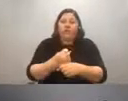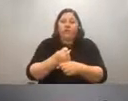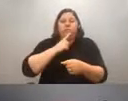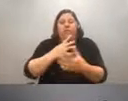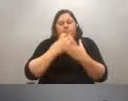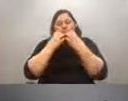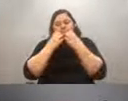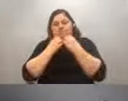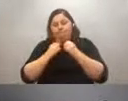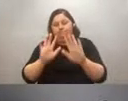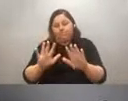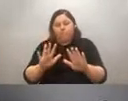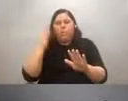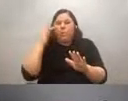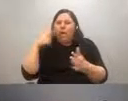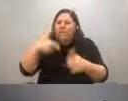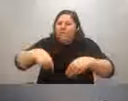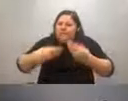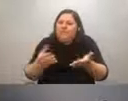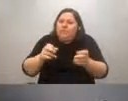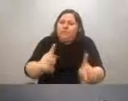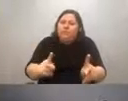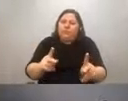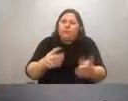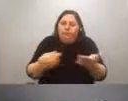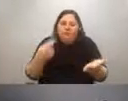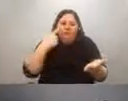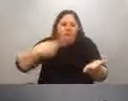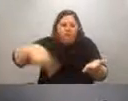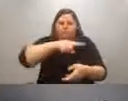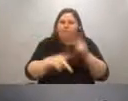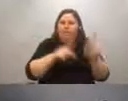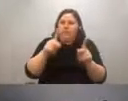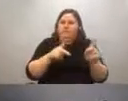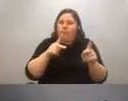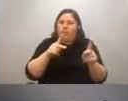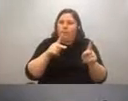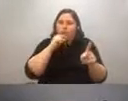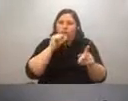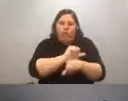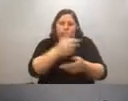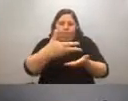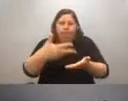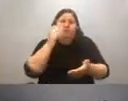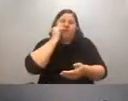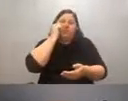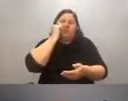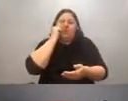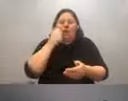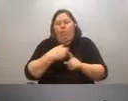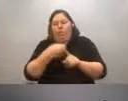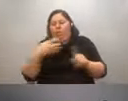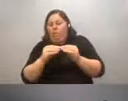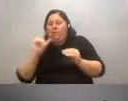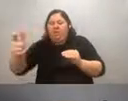and dear to my heart because it provides an opportunity and a resource for these individuals that we work with every day um so i'll get into more about that